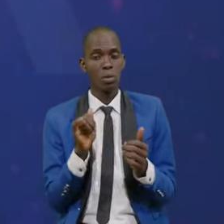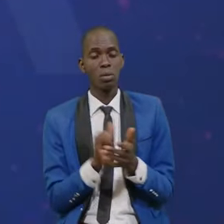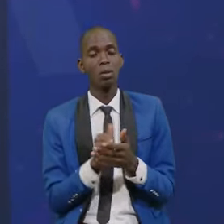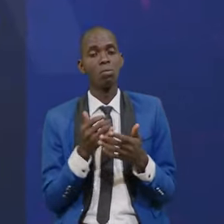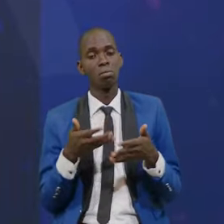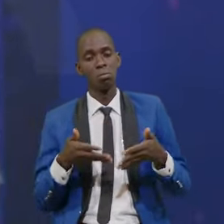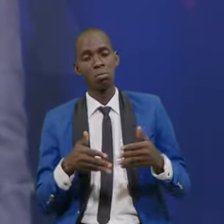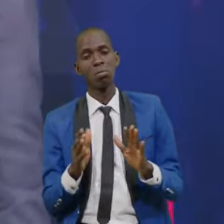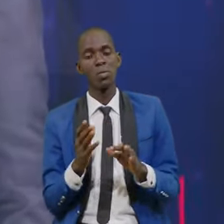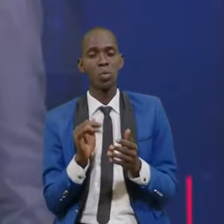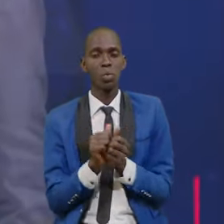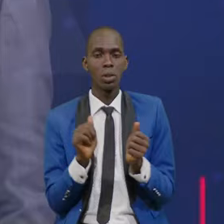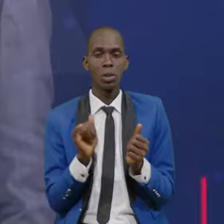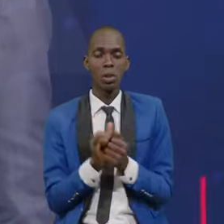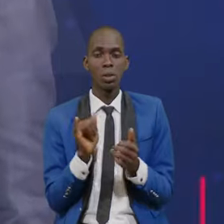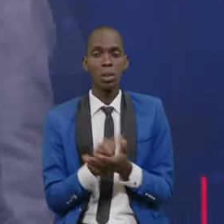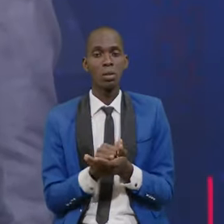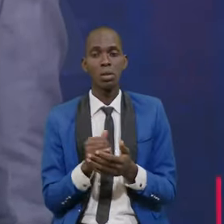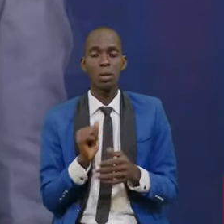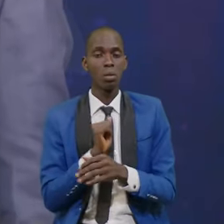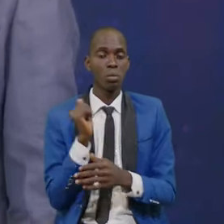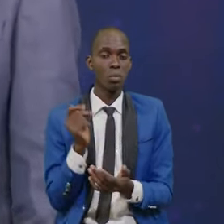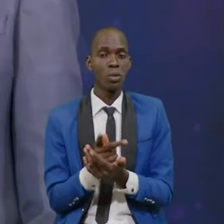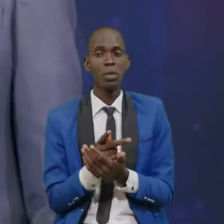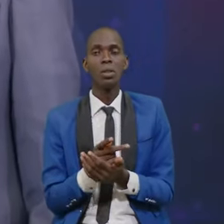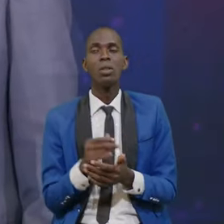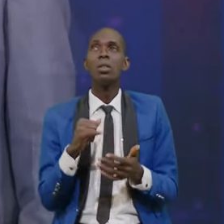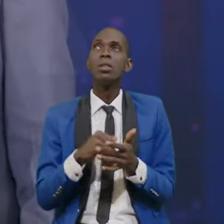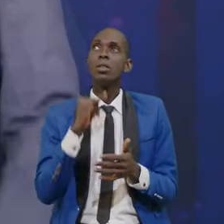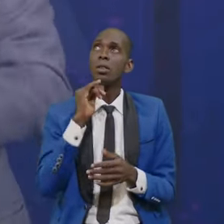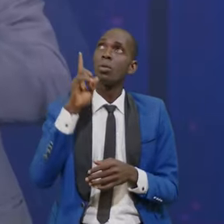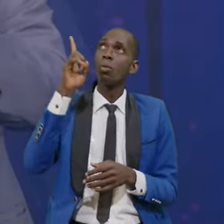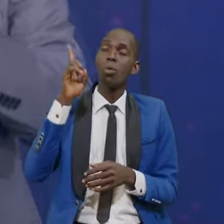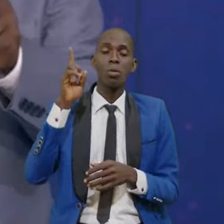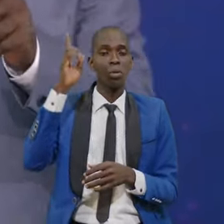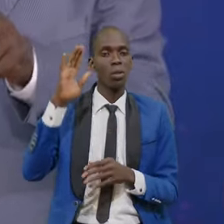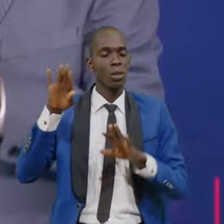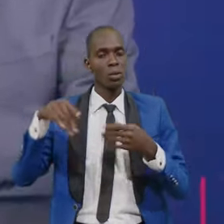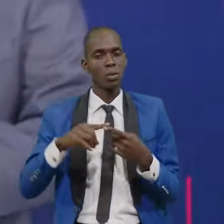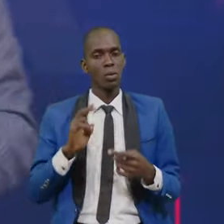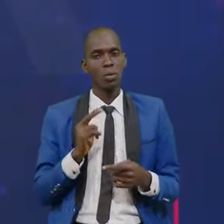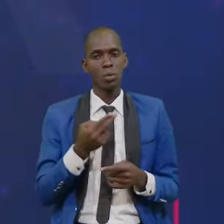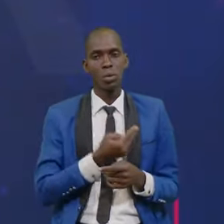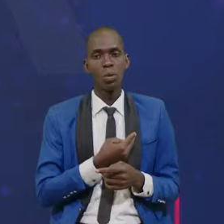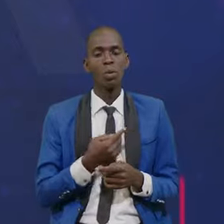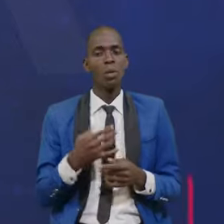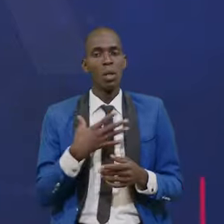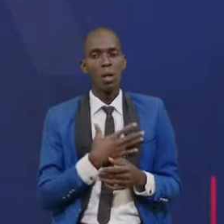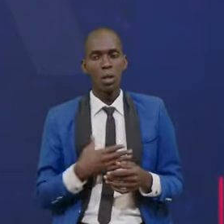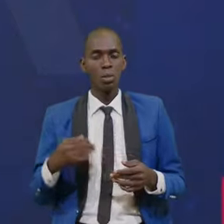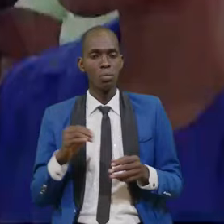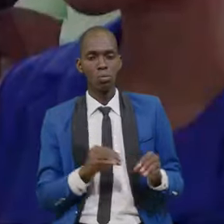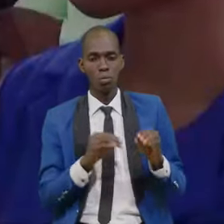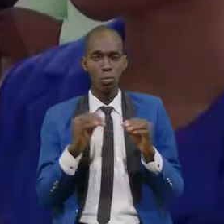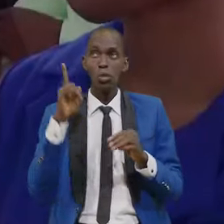with that license, he's the one that called us. He's the one that is going to judge our ministry on the